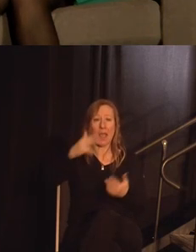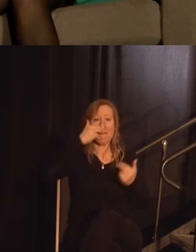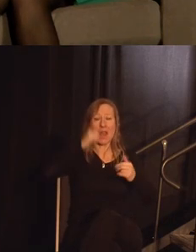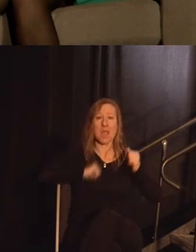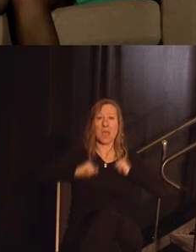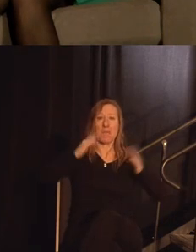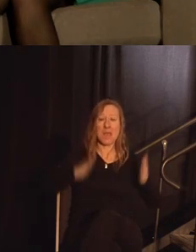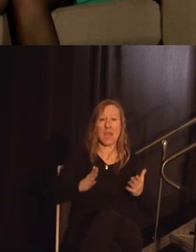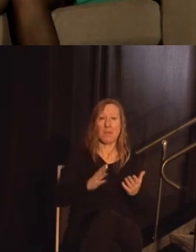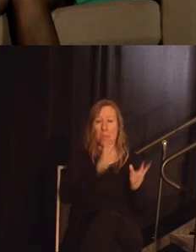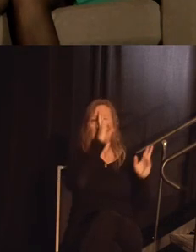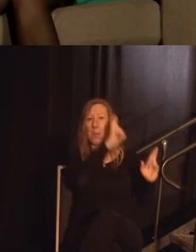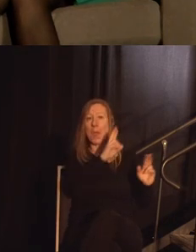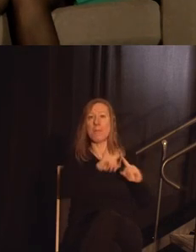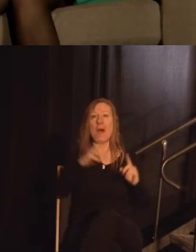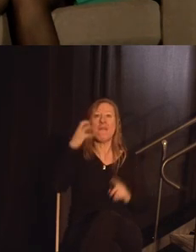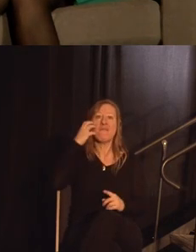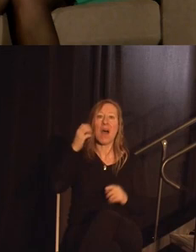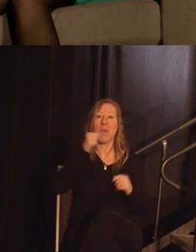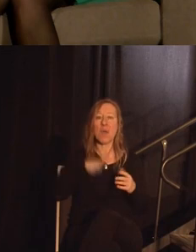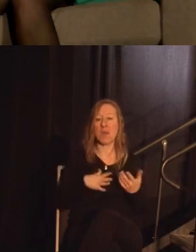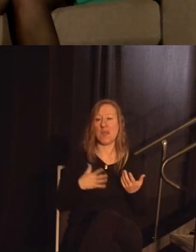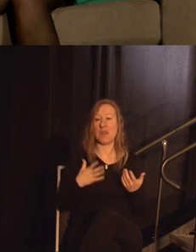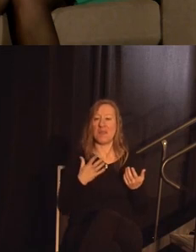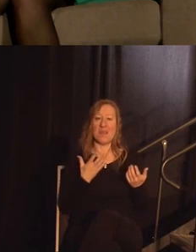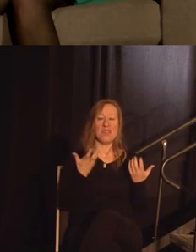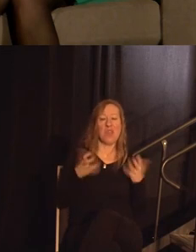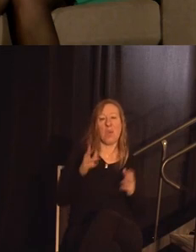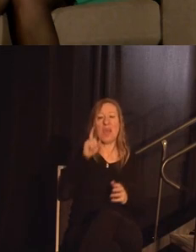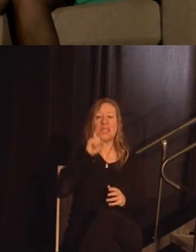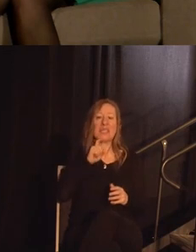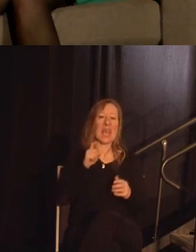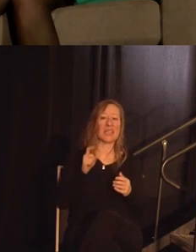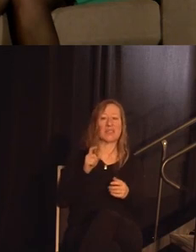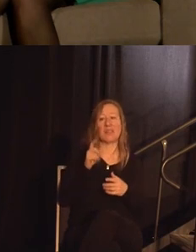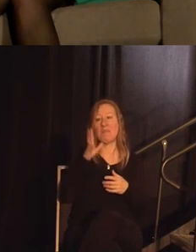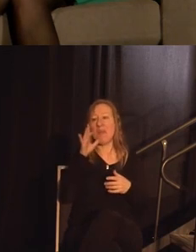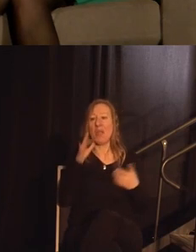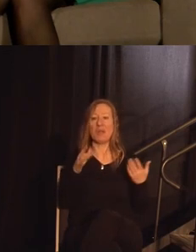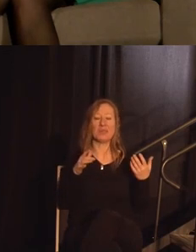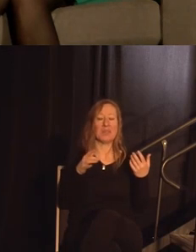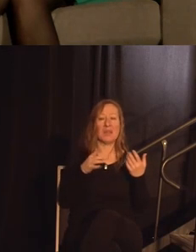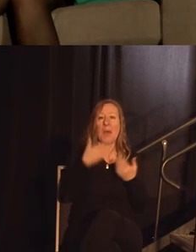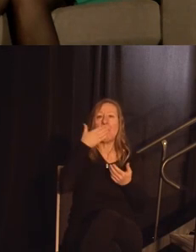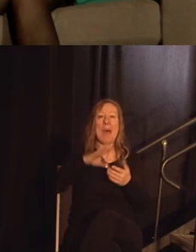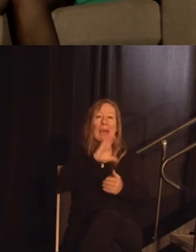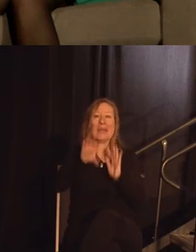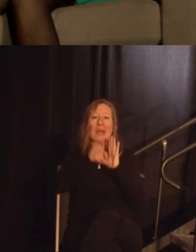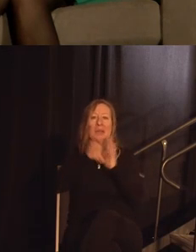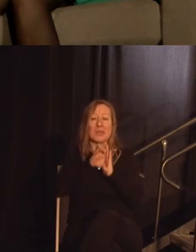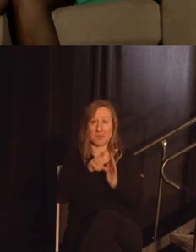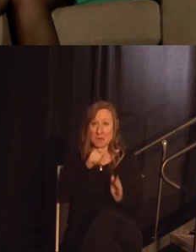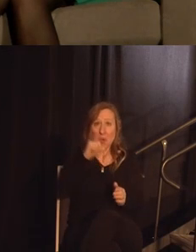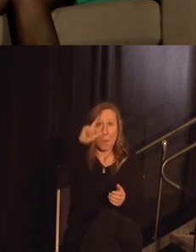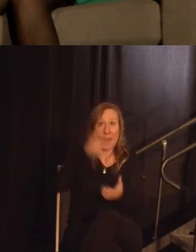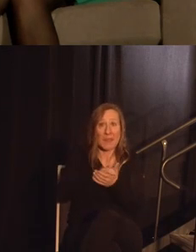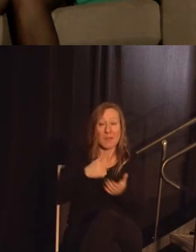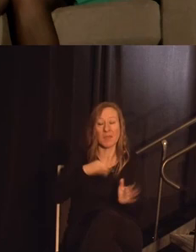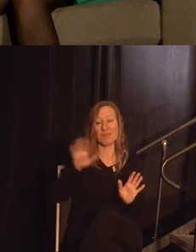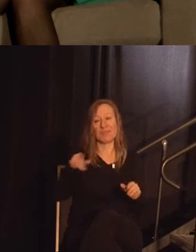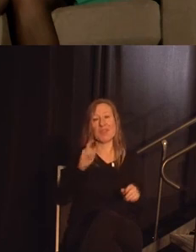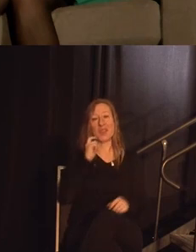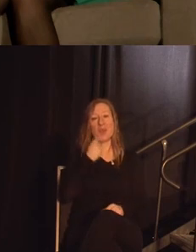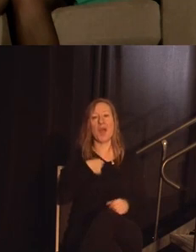gag, but fat women were sexless mothers, pathetic punchlines, or gruesome villains. Don't believe me? It's cool, I